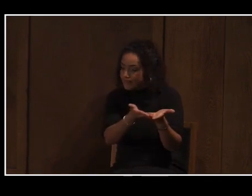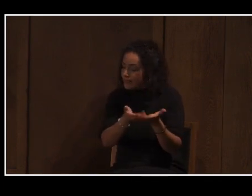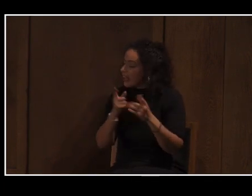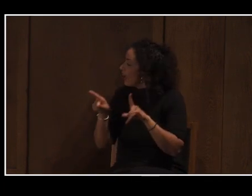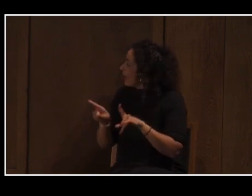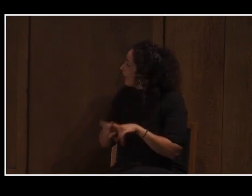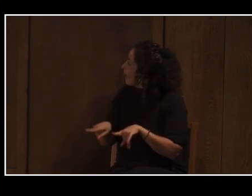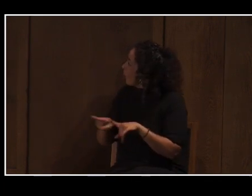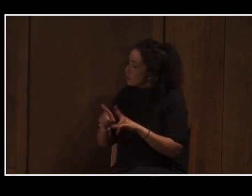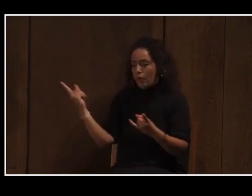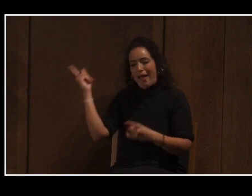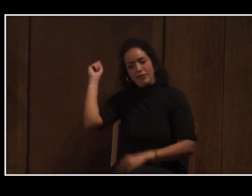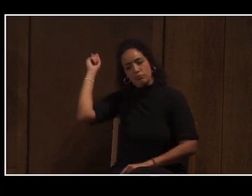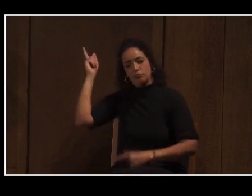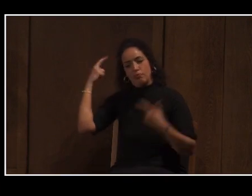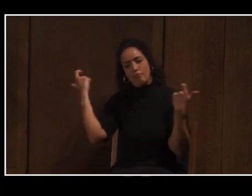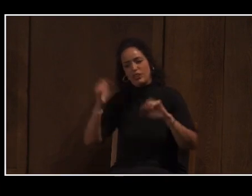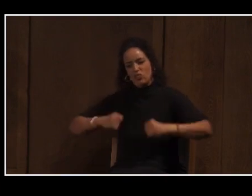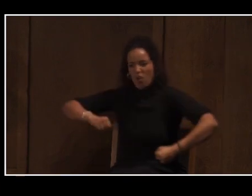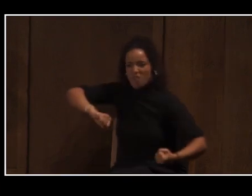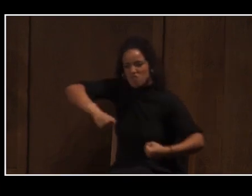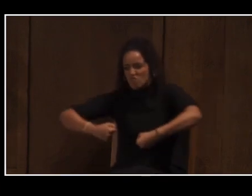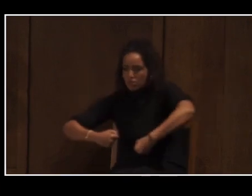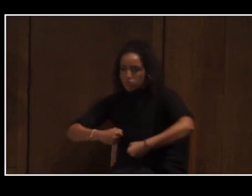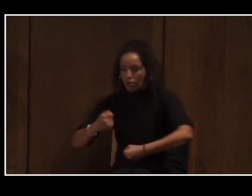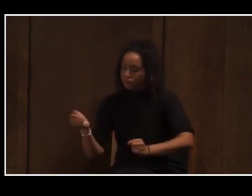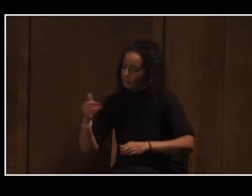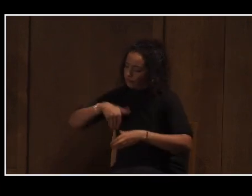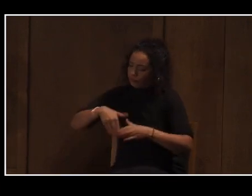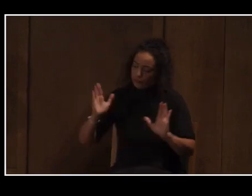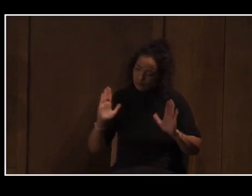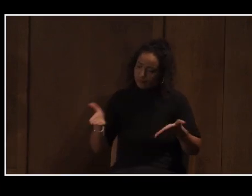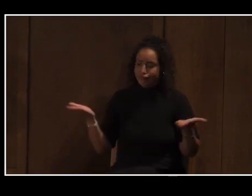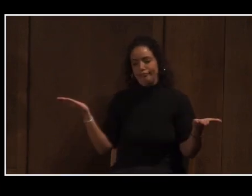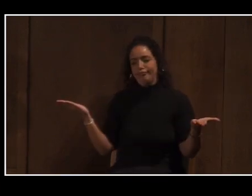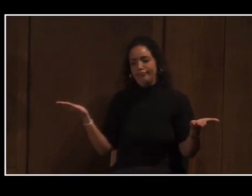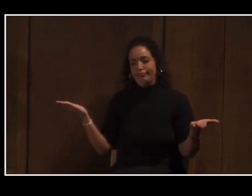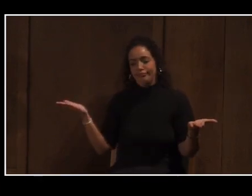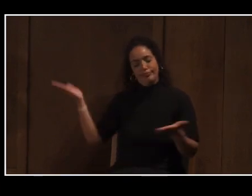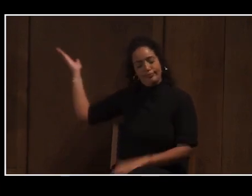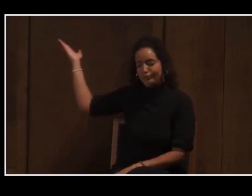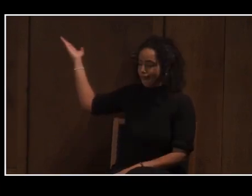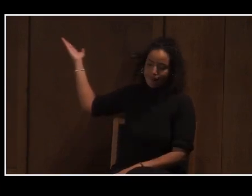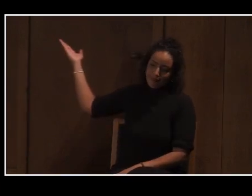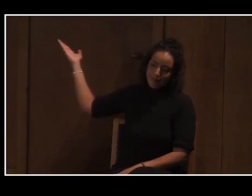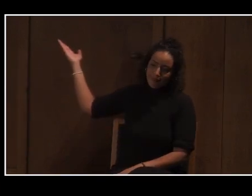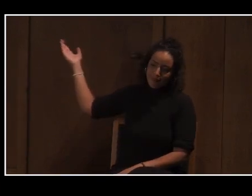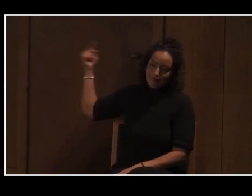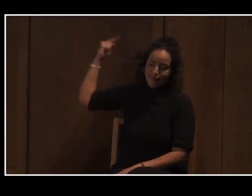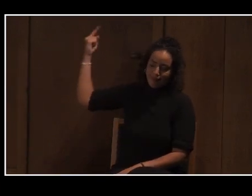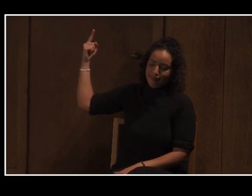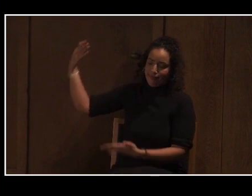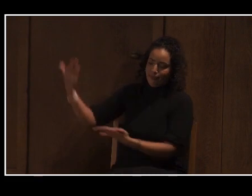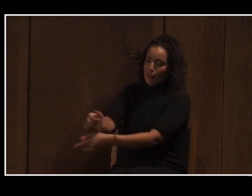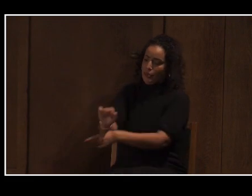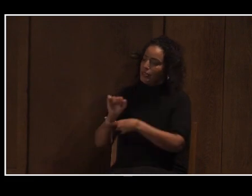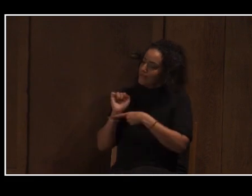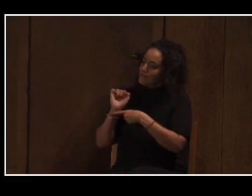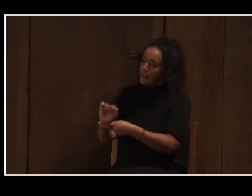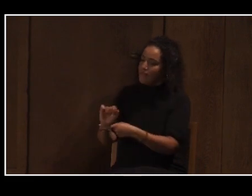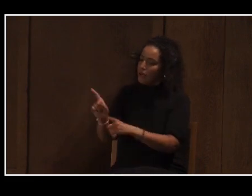team. So, you know, political scientist, government person by day, and mass wrestler, defender of pedestrian rights by